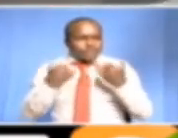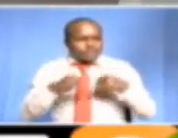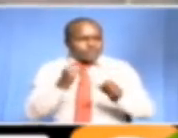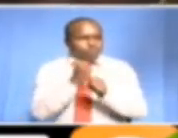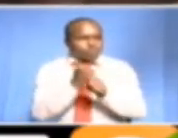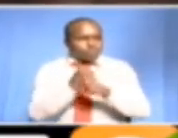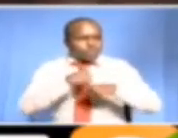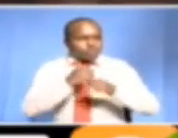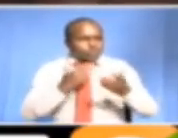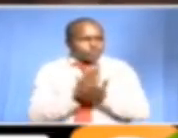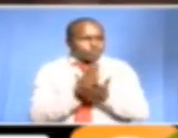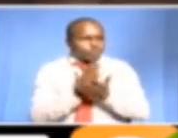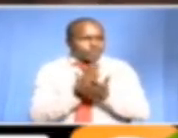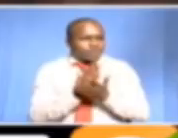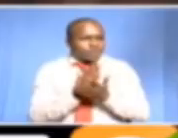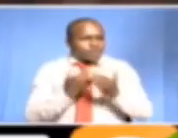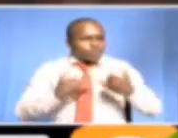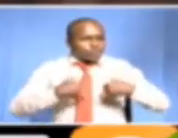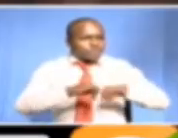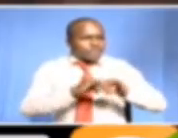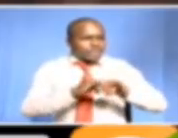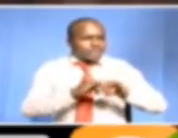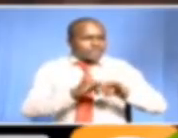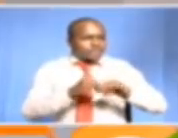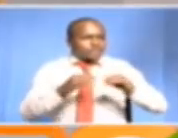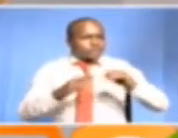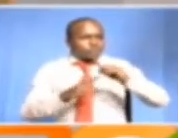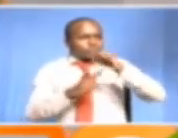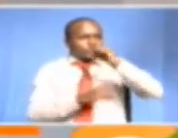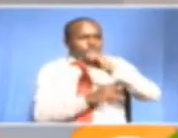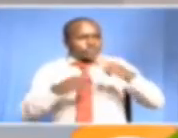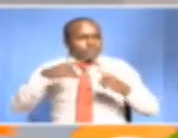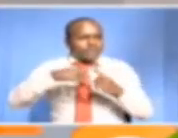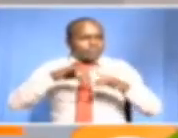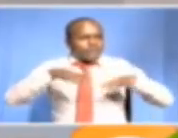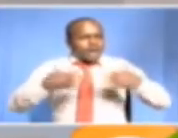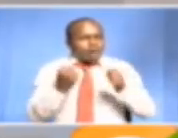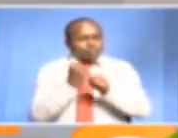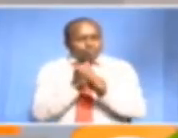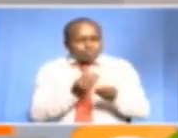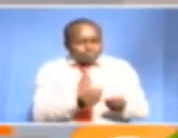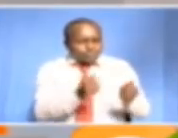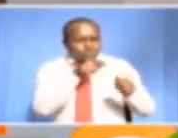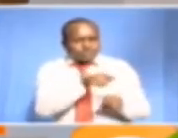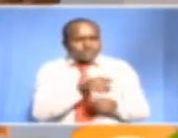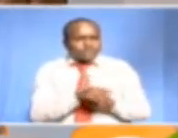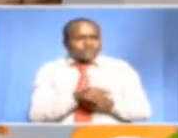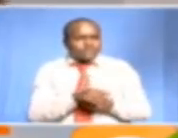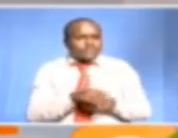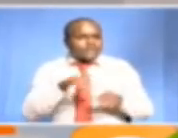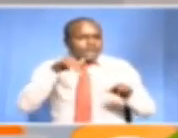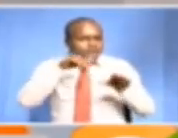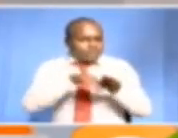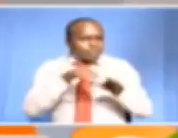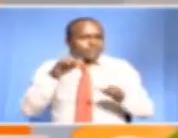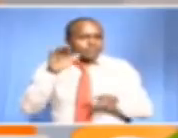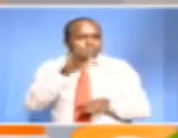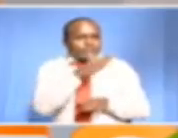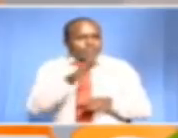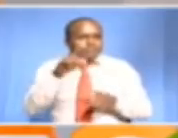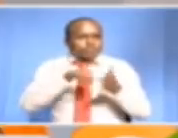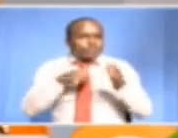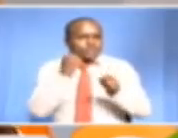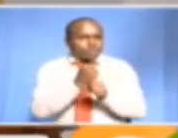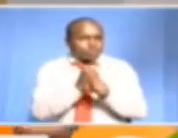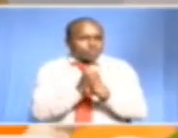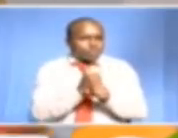make sure that we try somehow to bridge the gap. How then do we bridge this gap? I am in parliament. What I do is basically